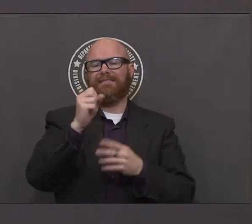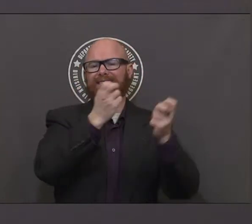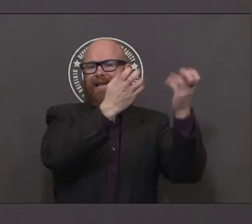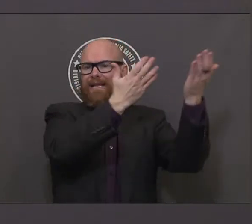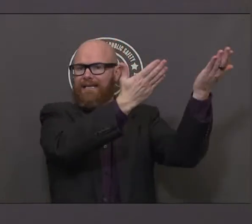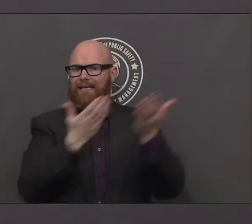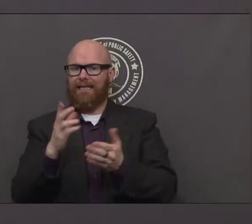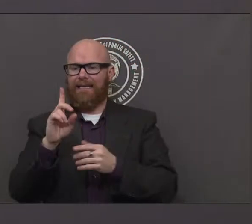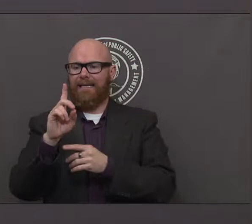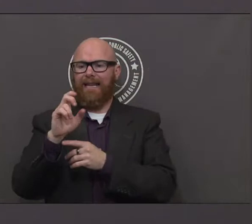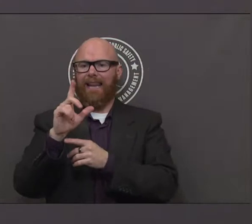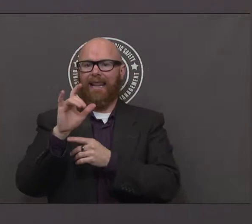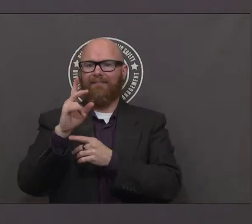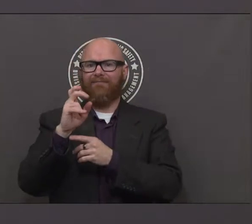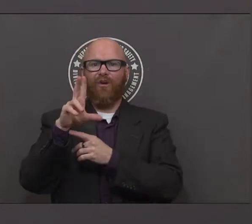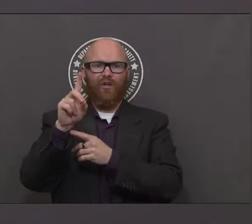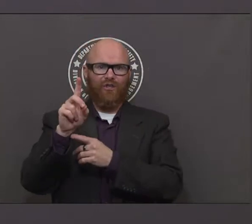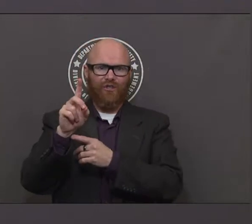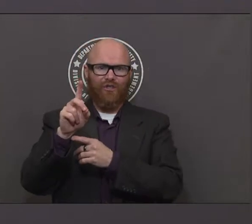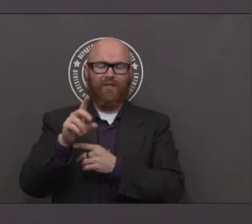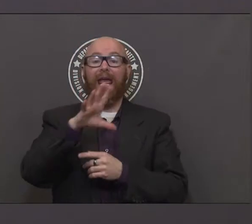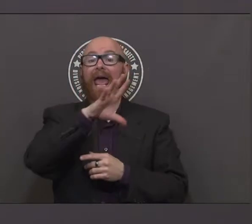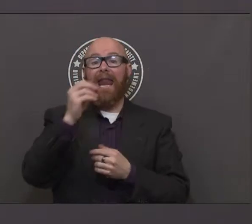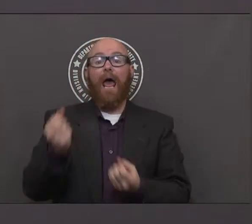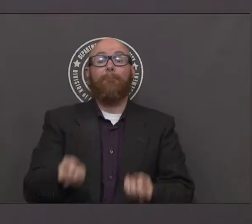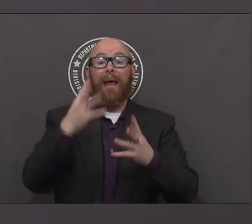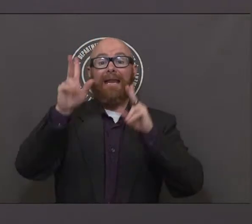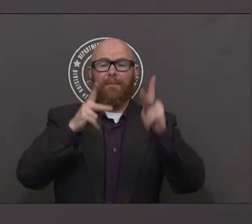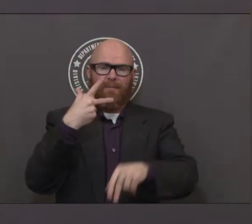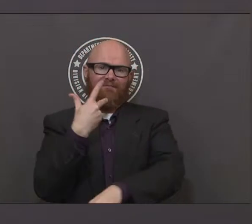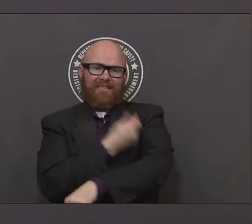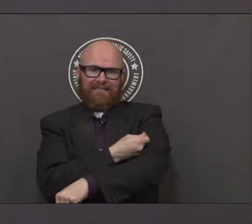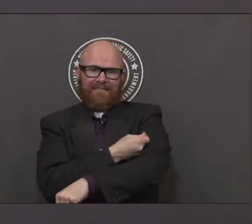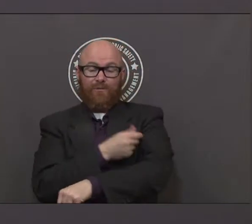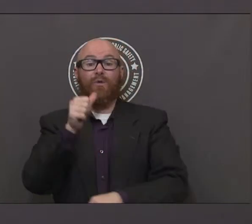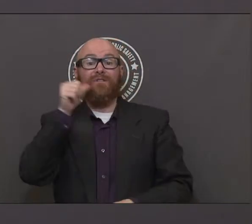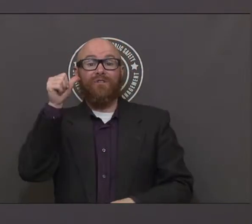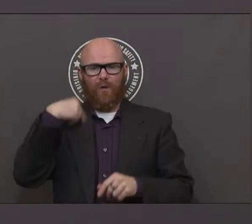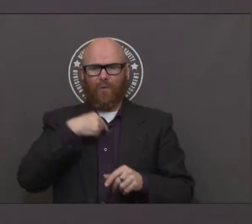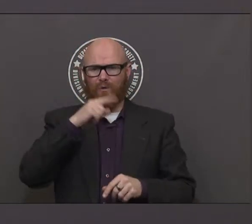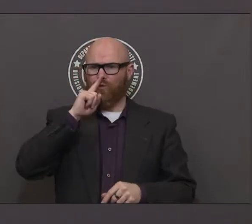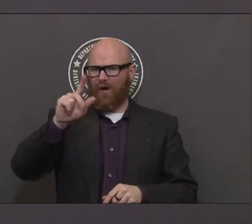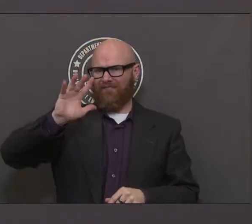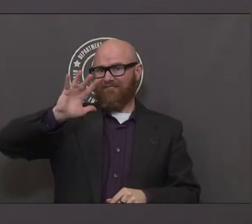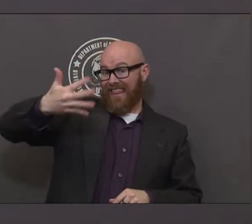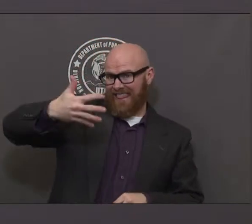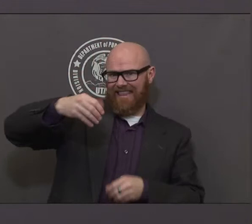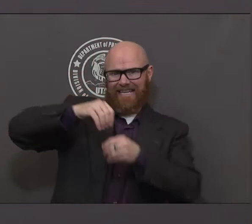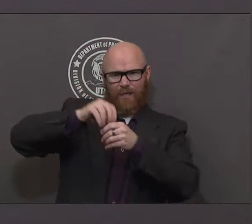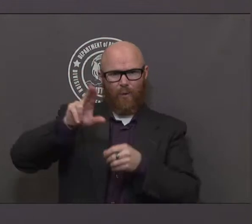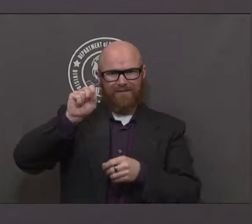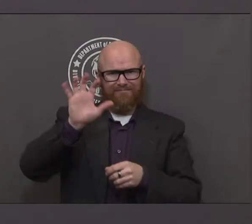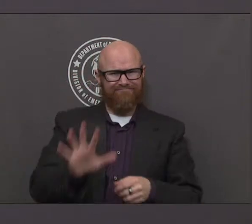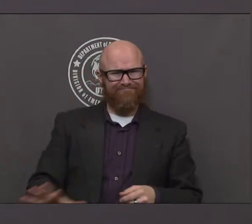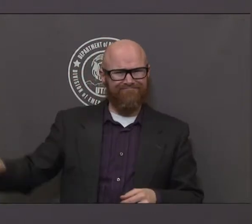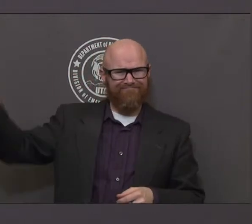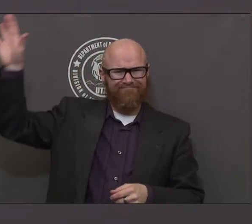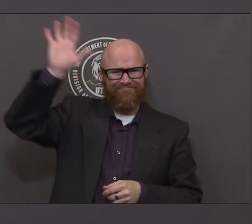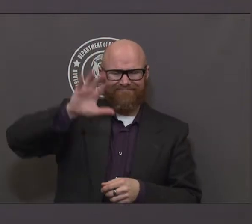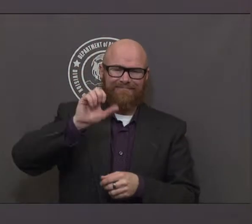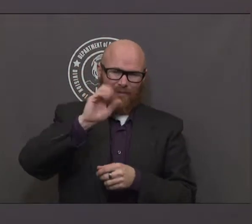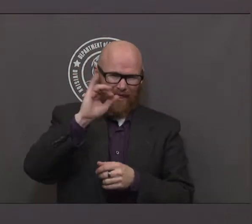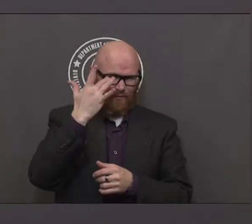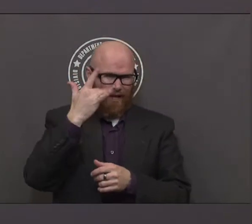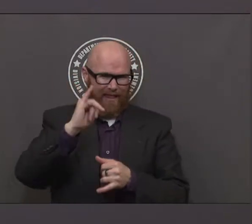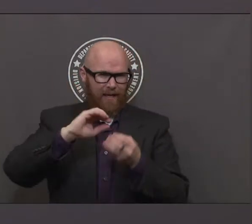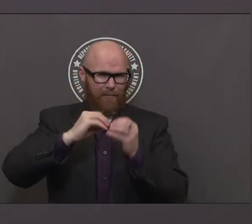number of people vaccinated, which as of yesterday, we were 5th in the nation. Now, let me tell you why there's a discrepancy between those